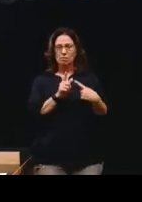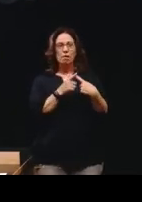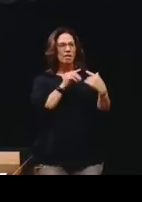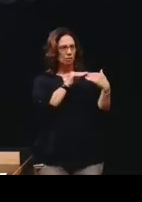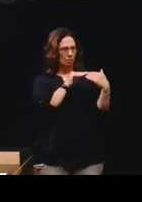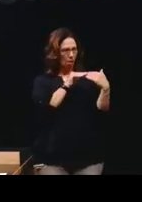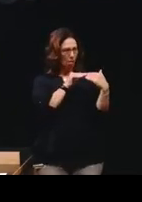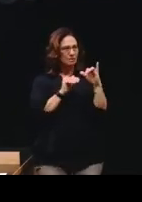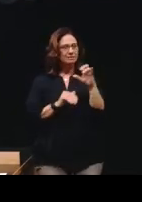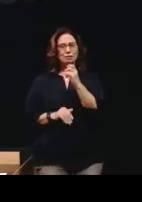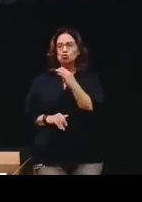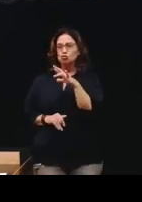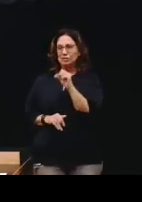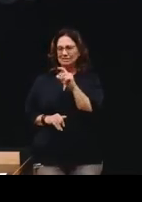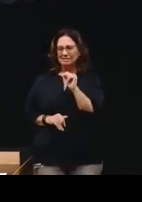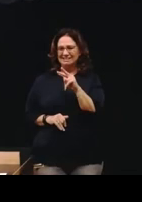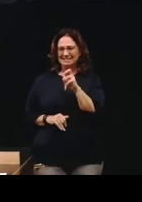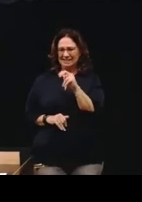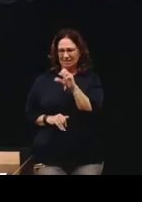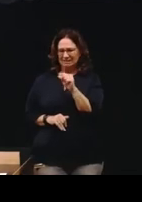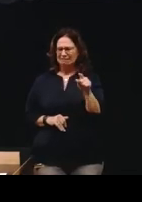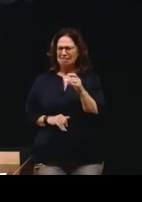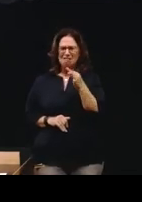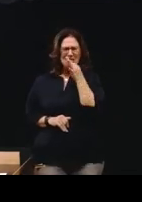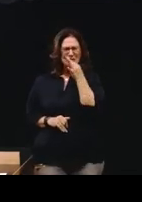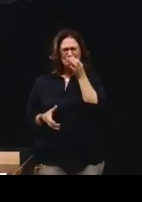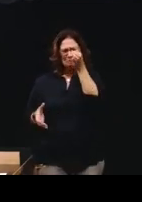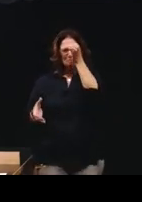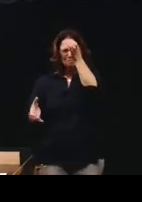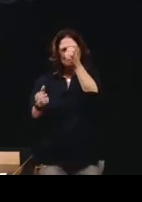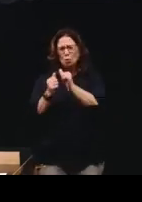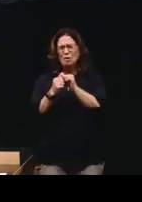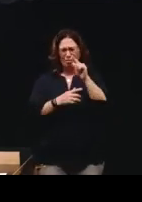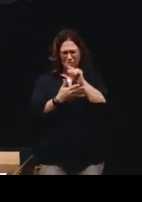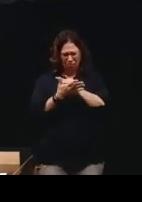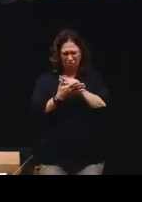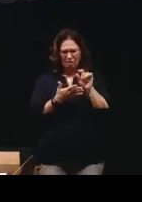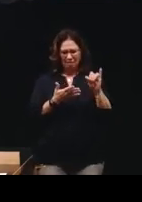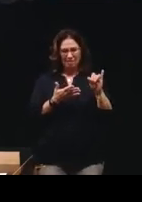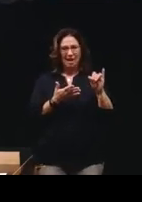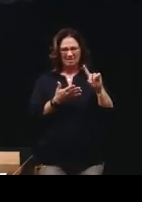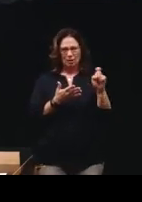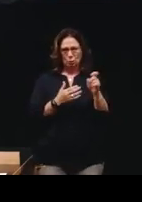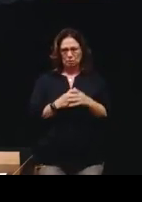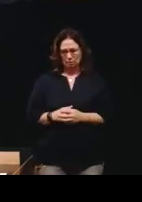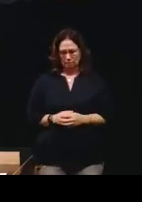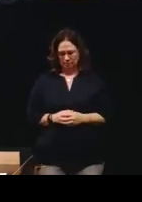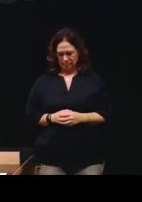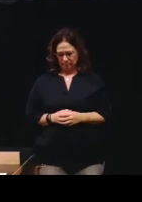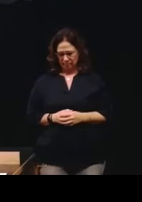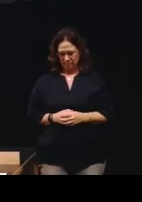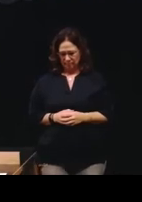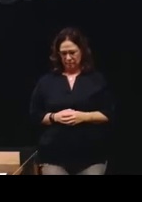Chris Stevens, who's exquisitely expert in diagnosing a range of movement disorders. It's also a nice example that